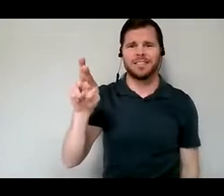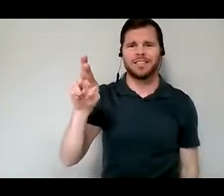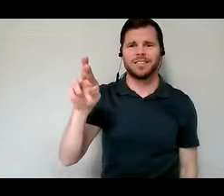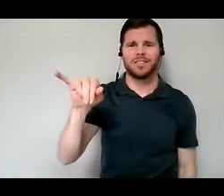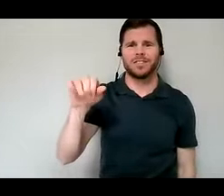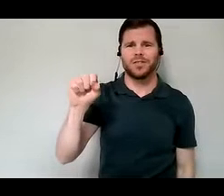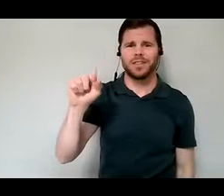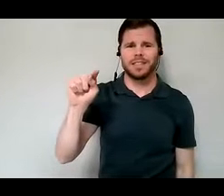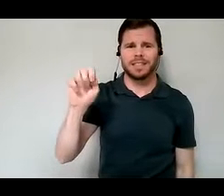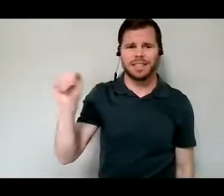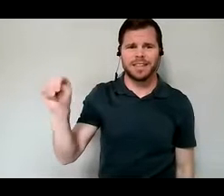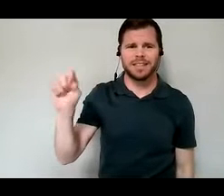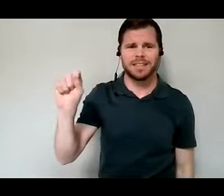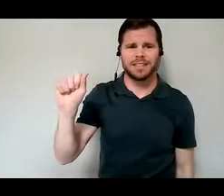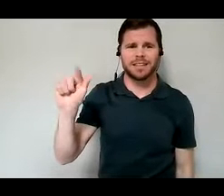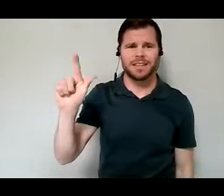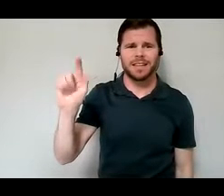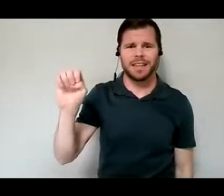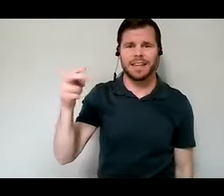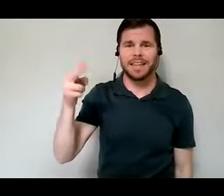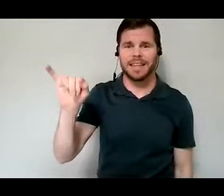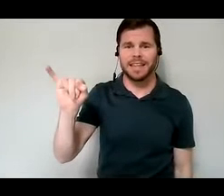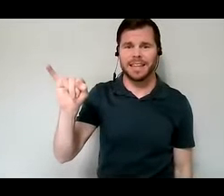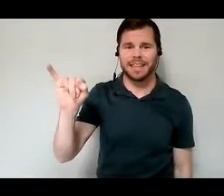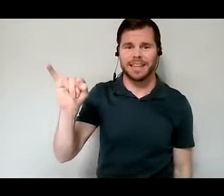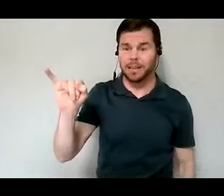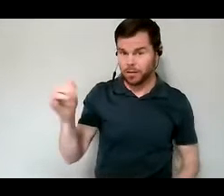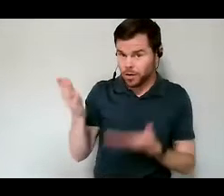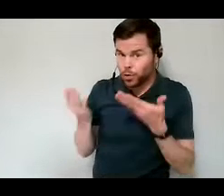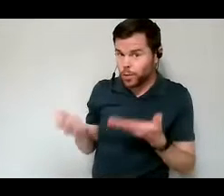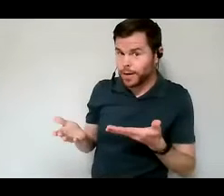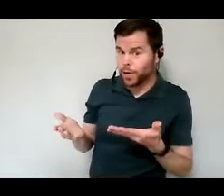patience, so close. Are you here, Kristen? Is Kristen here?